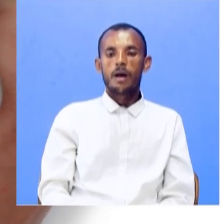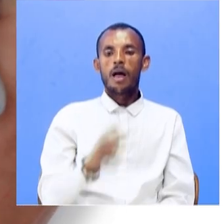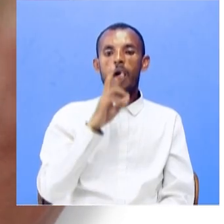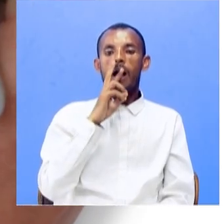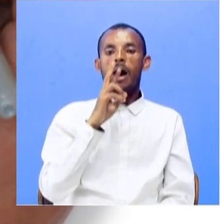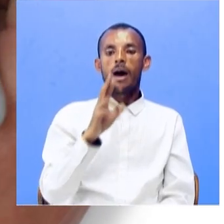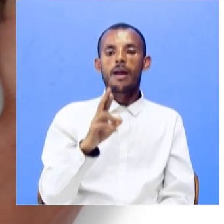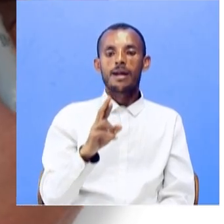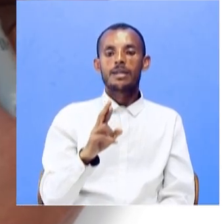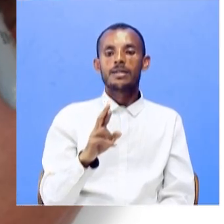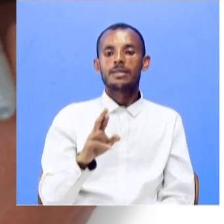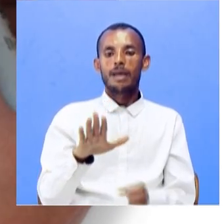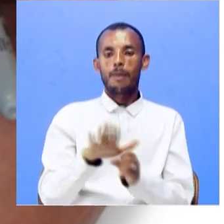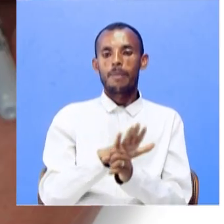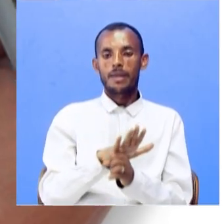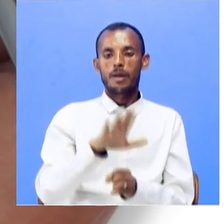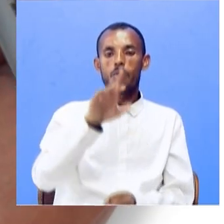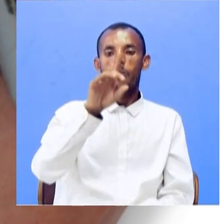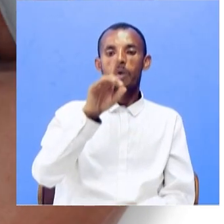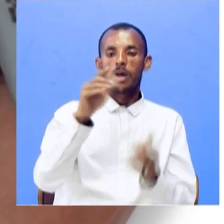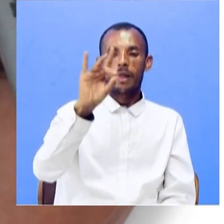are supplementary.